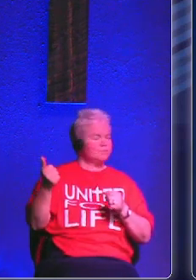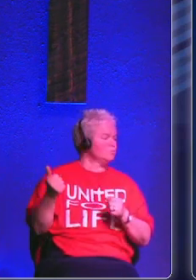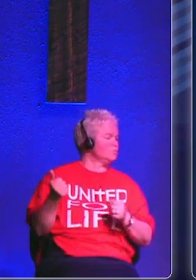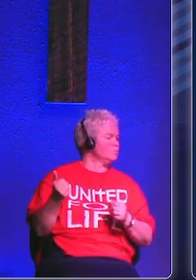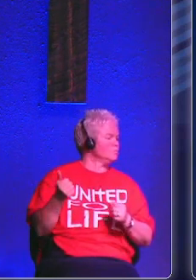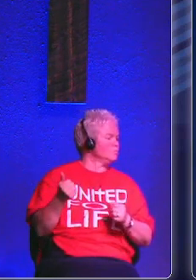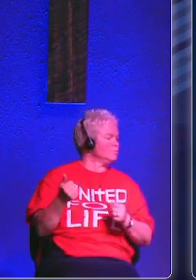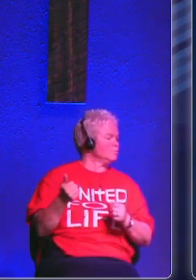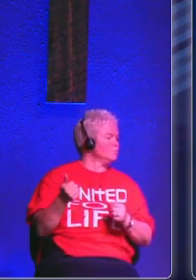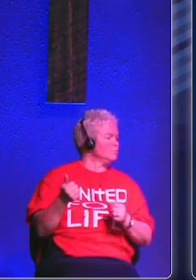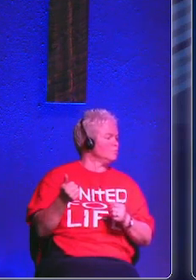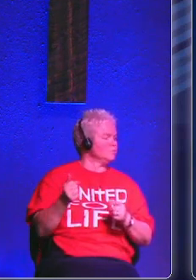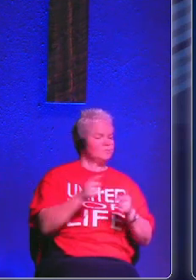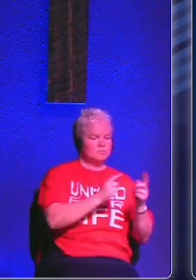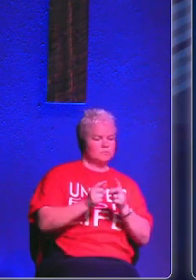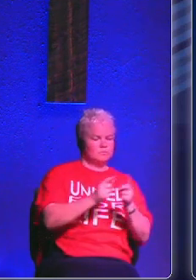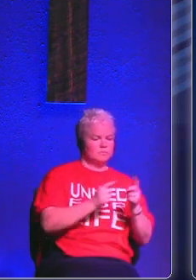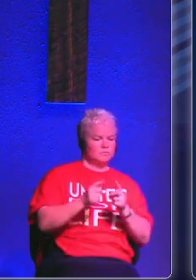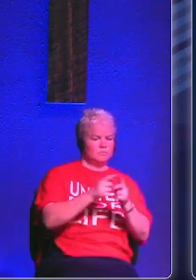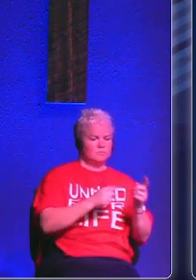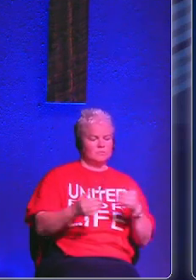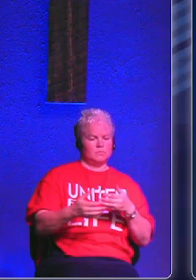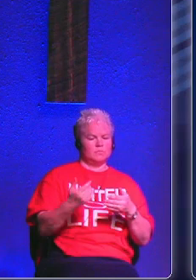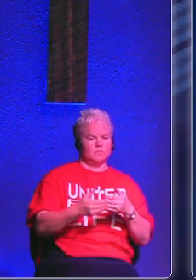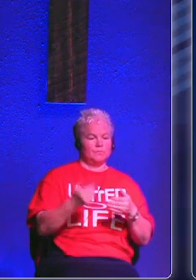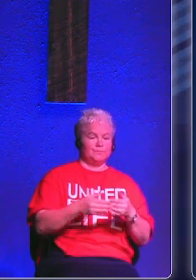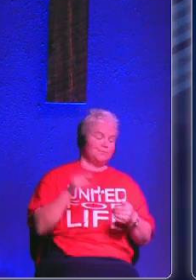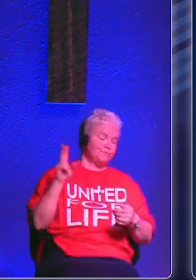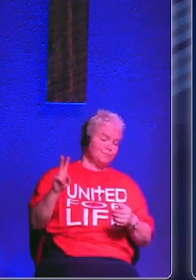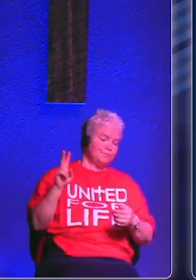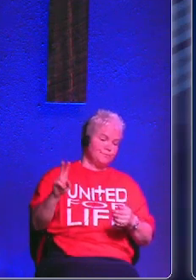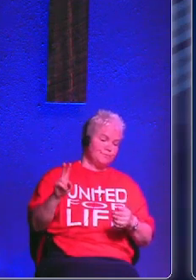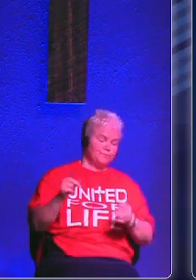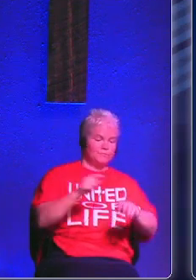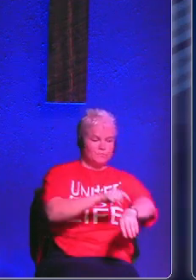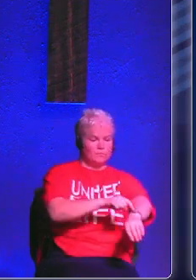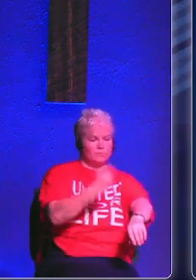right? Do the easy way so it can take twice as long.